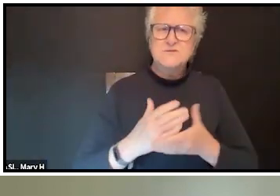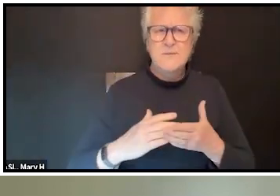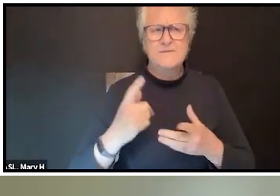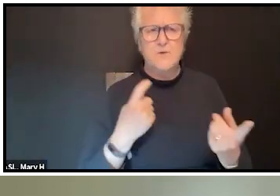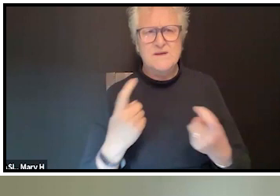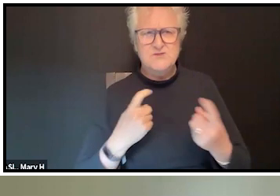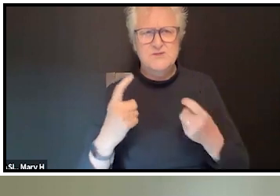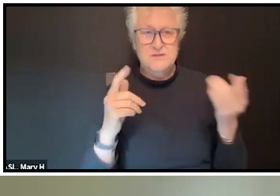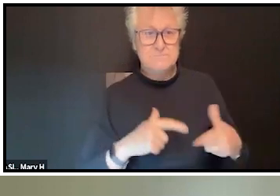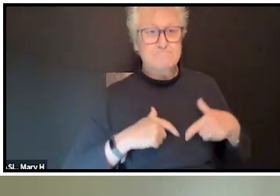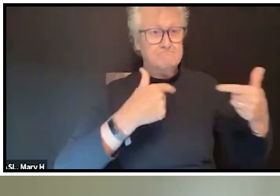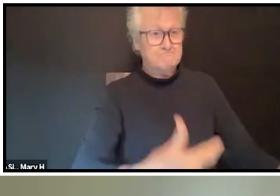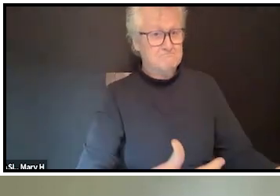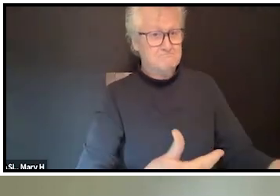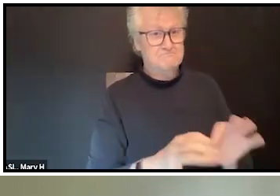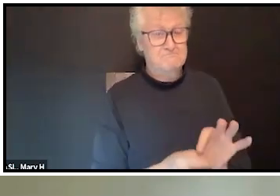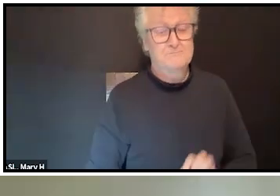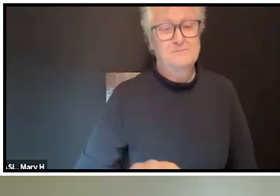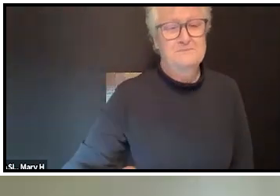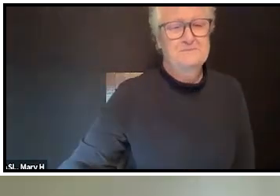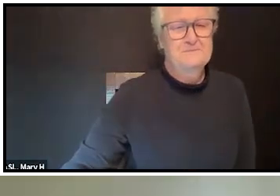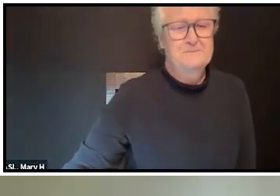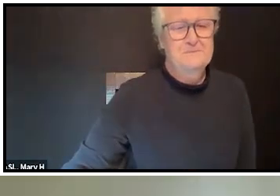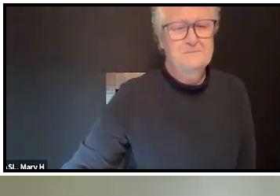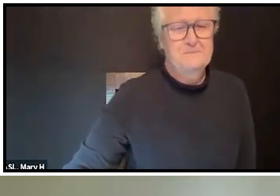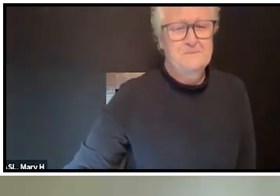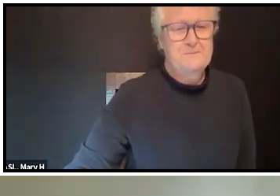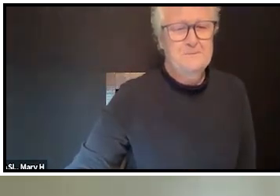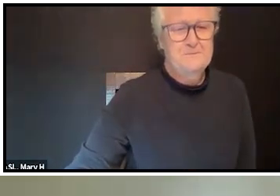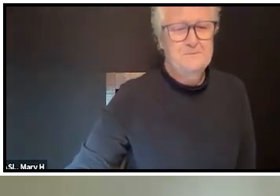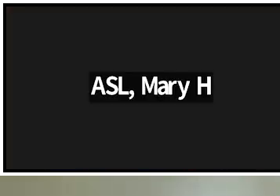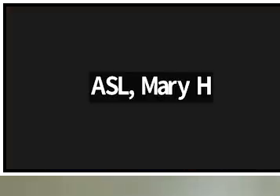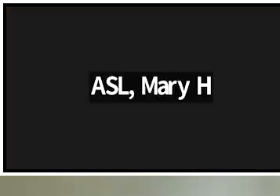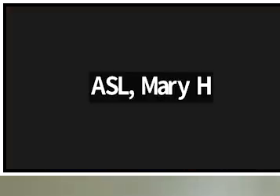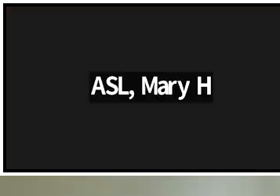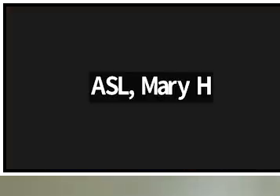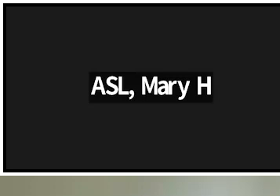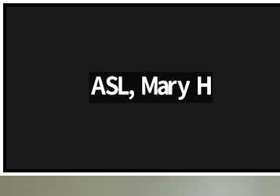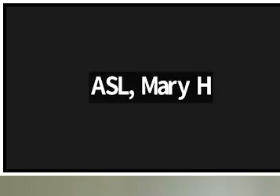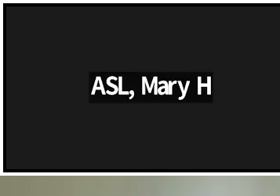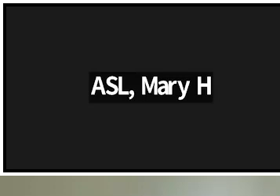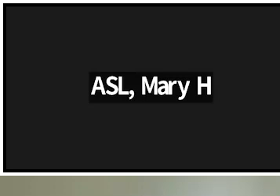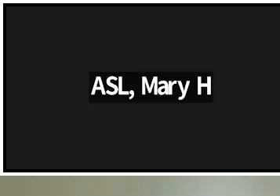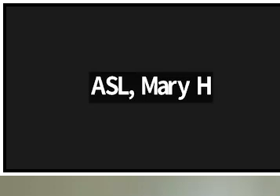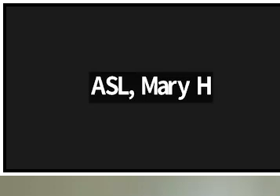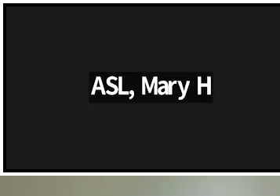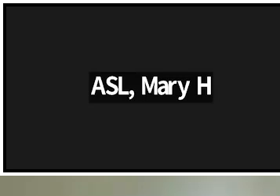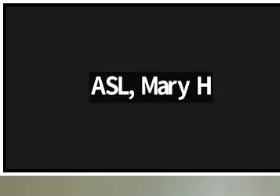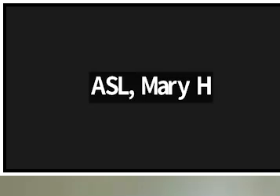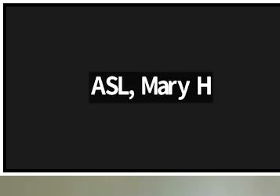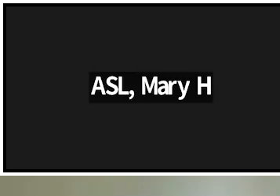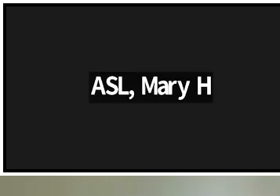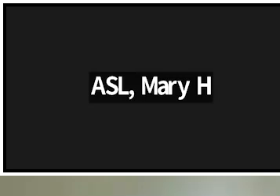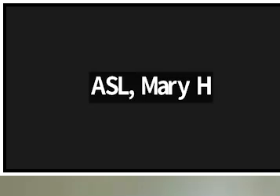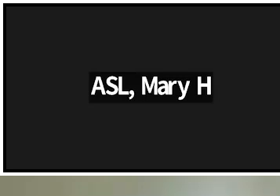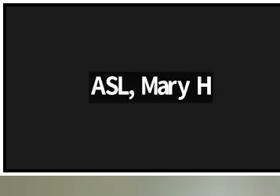been communicating for some months now that we did roll out a new version of the assessment last August, and we also